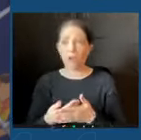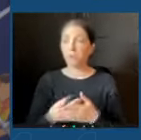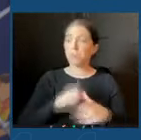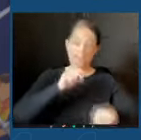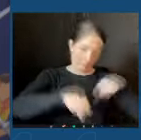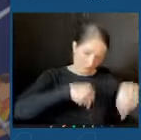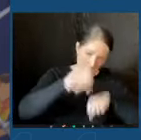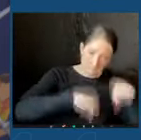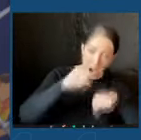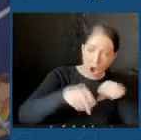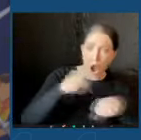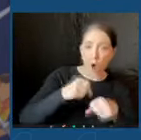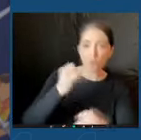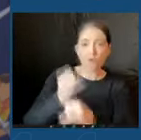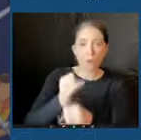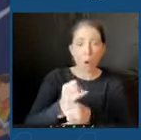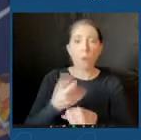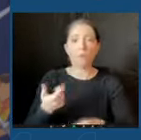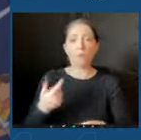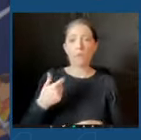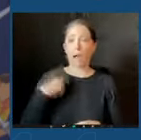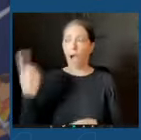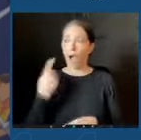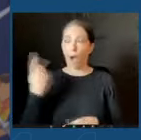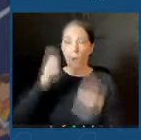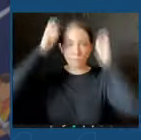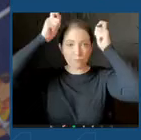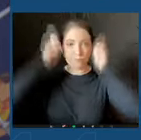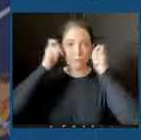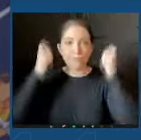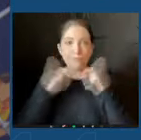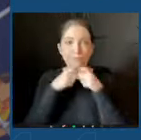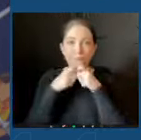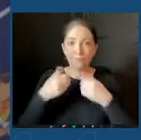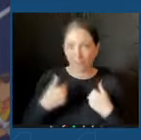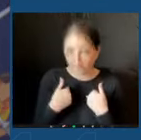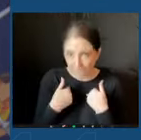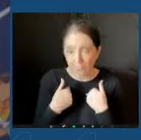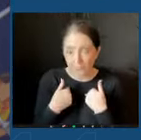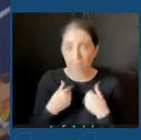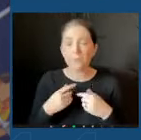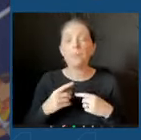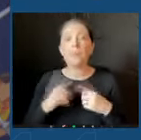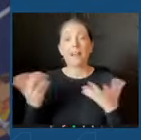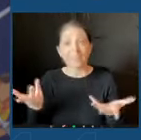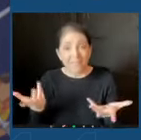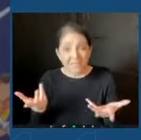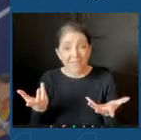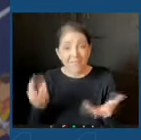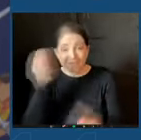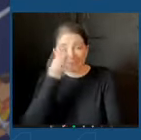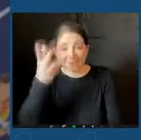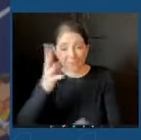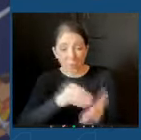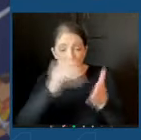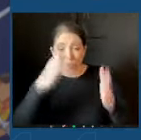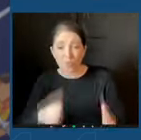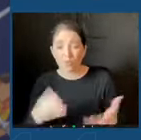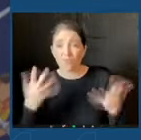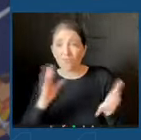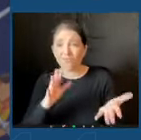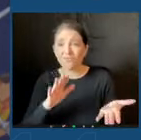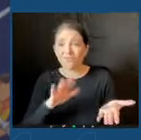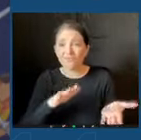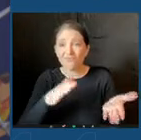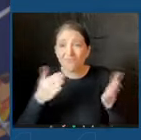time. I always wear my helmet. But we've had students actually killed walking to school because they weren't